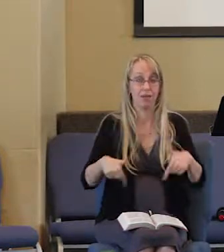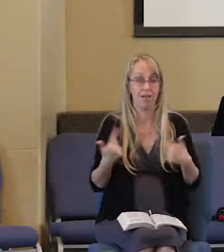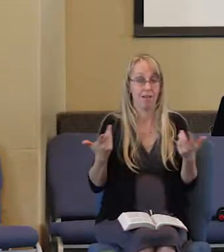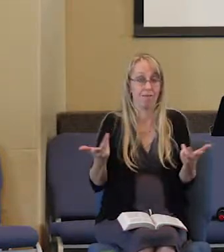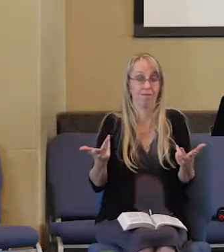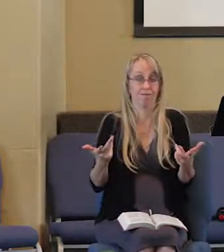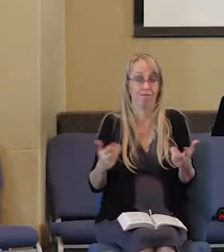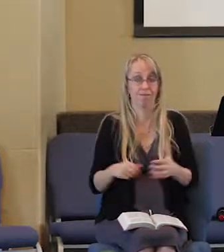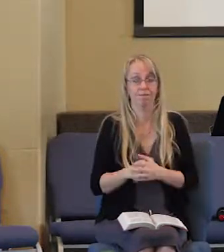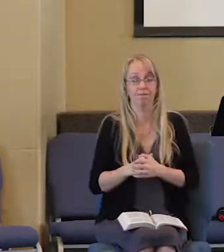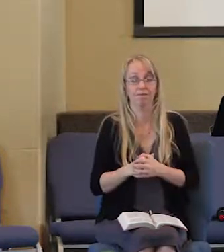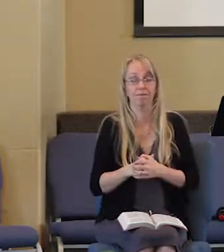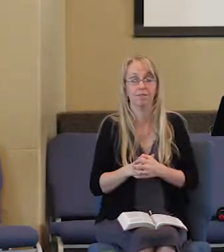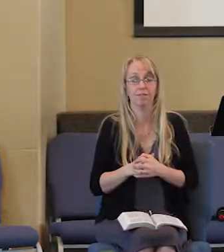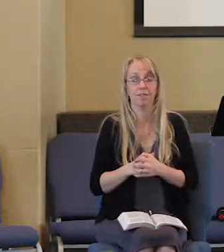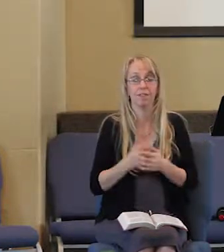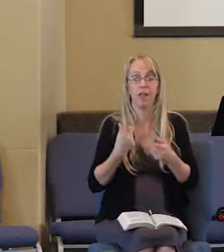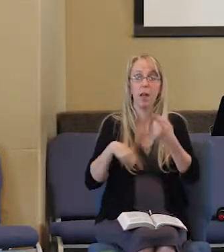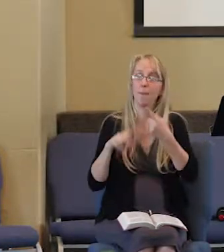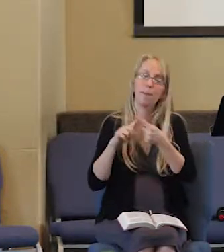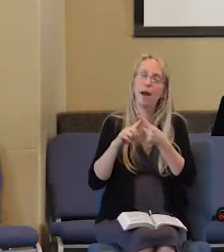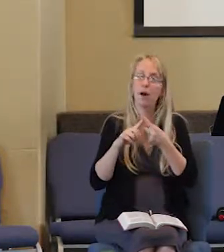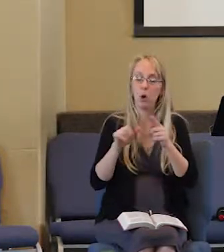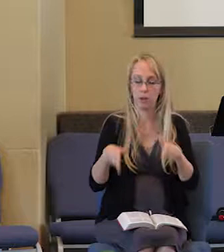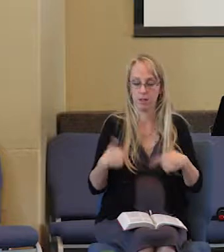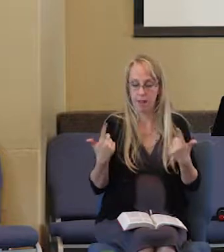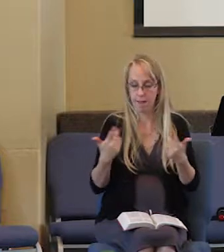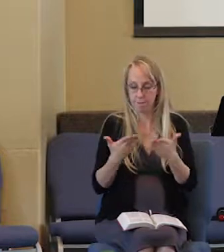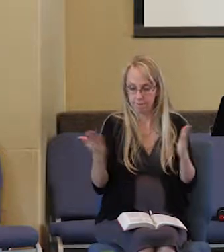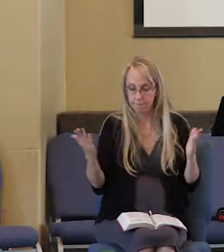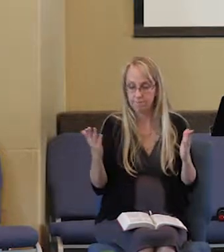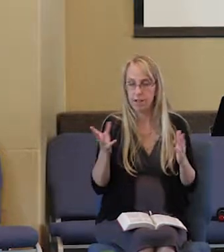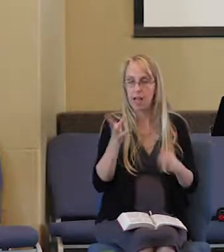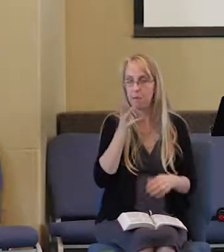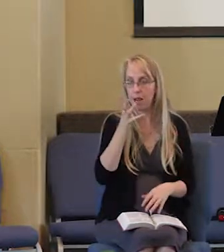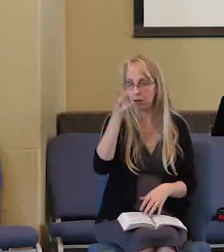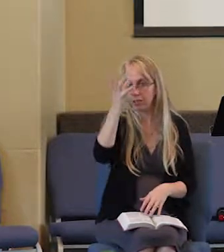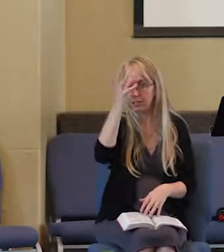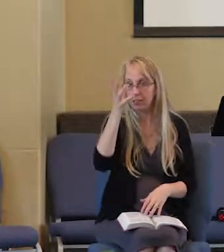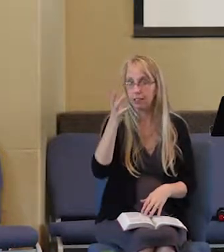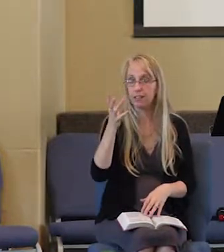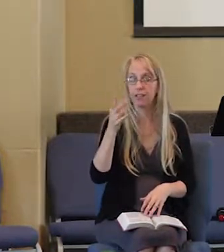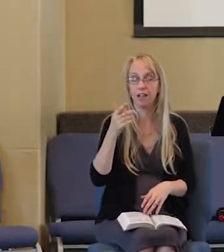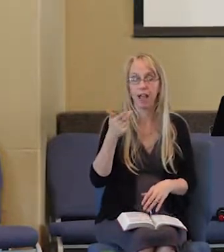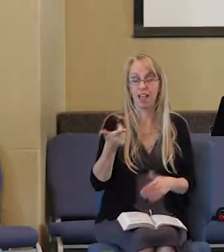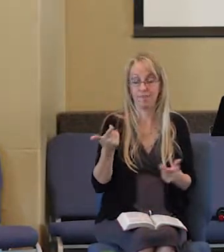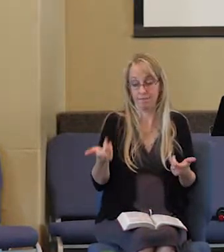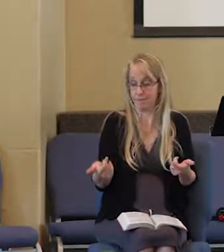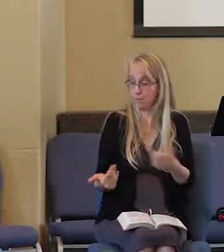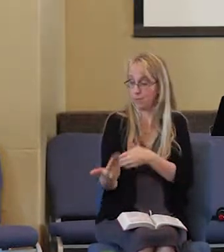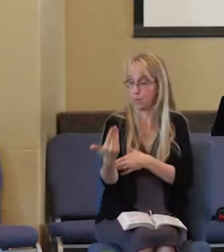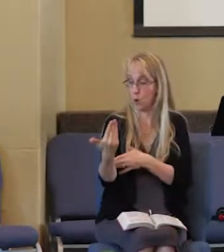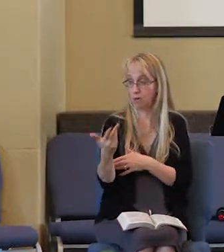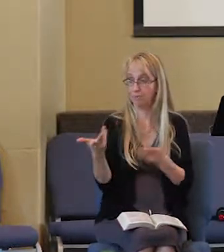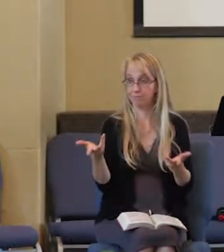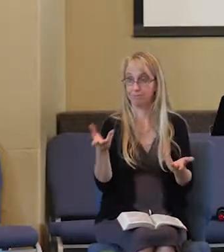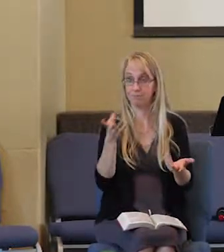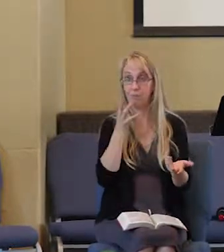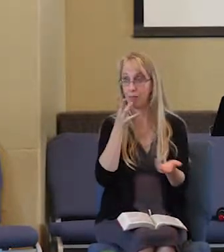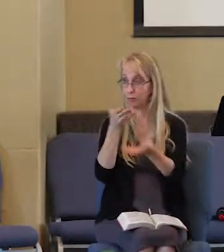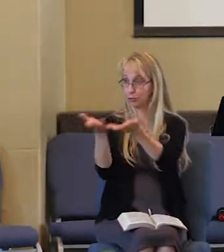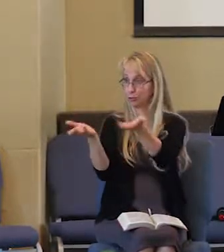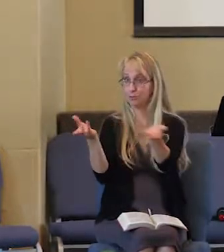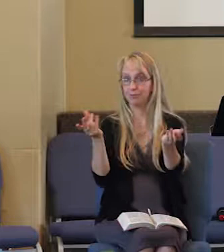about life and about parenting. And this morning, mothers, about being a